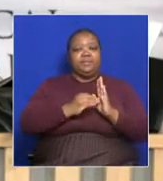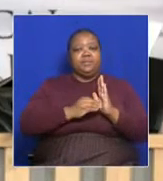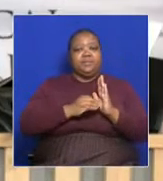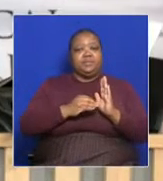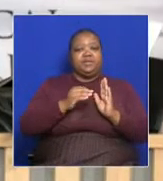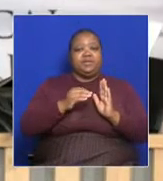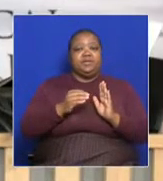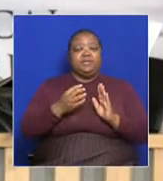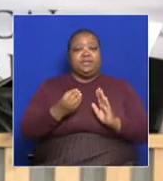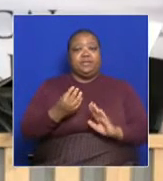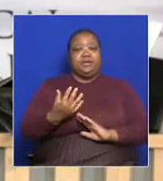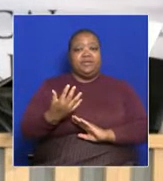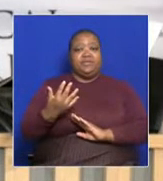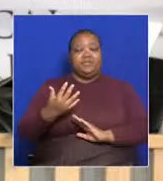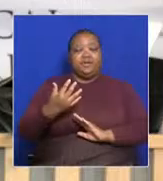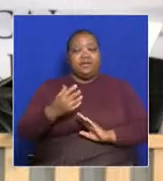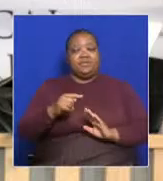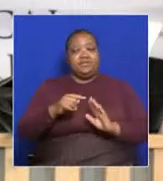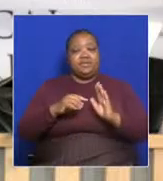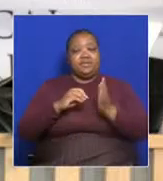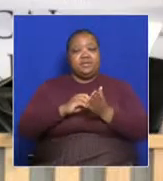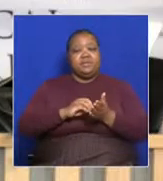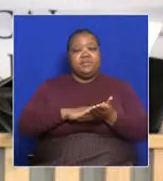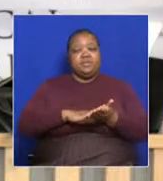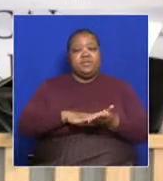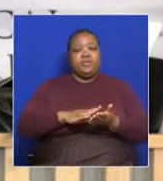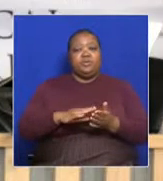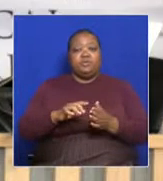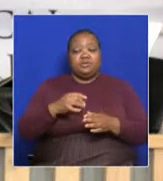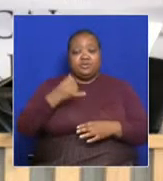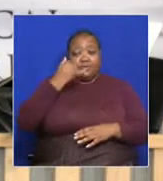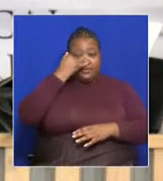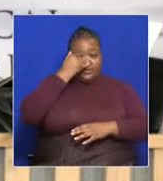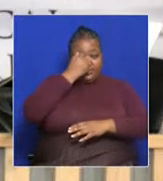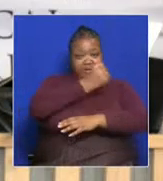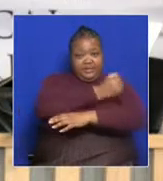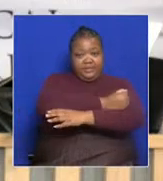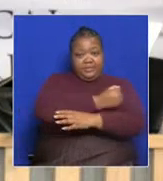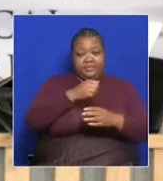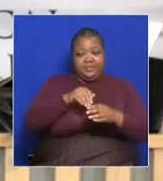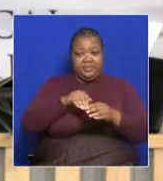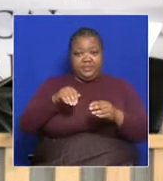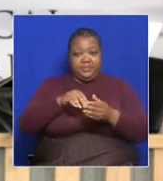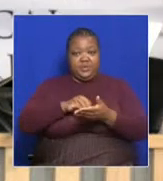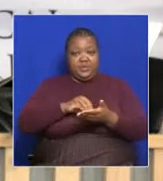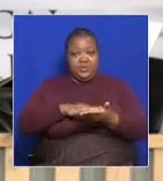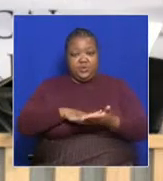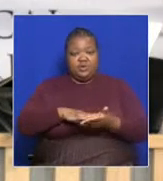In booking these drugs out, he notes items taken for analysis